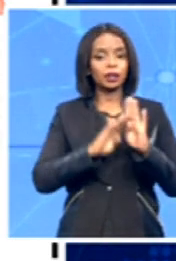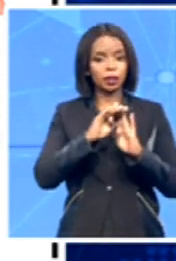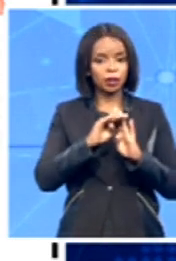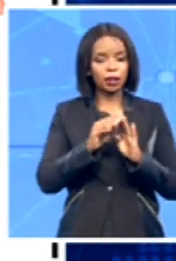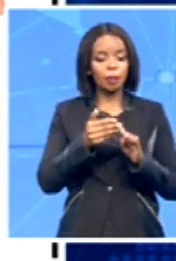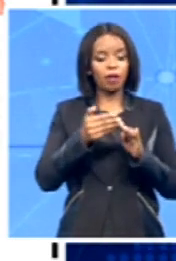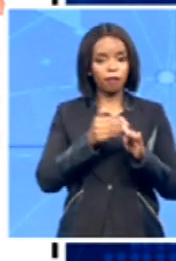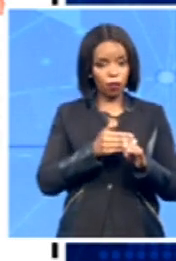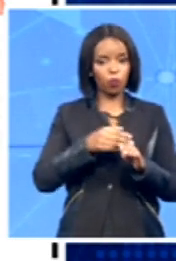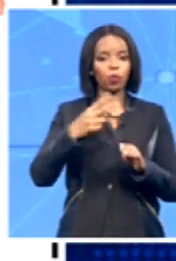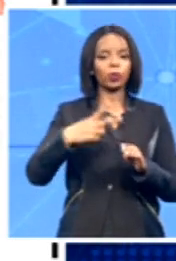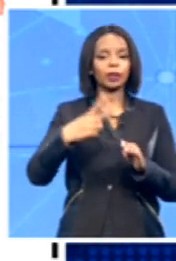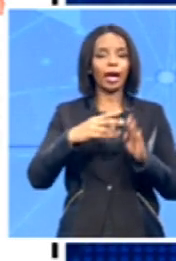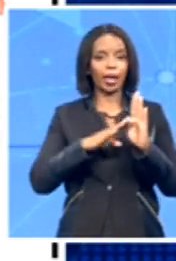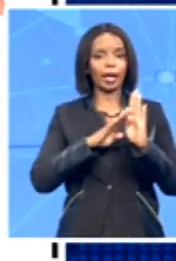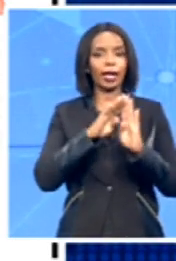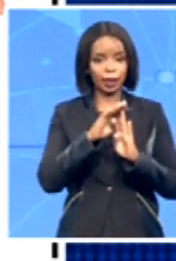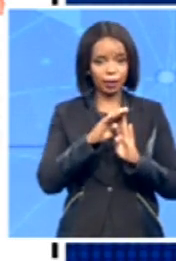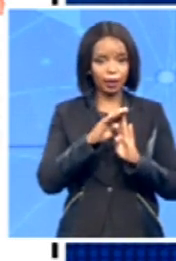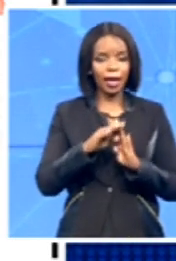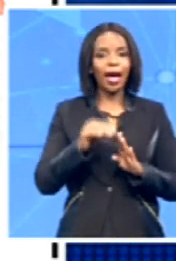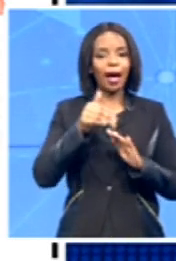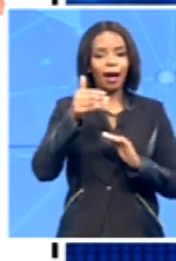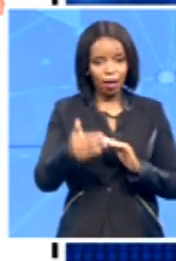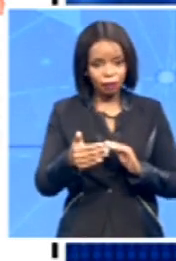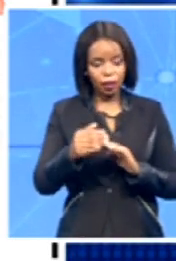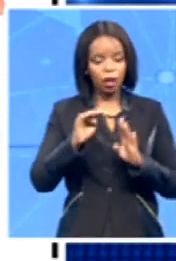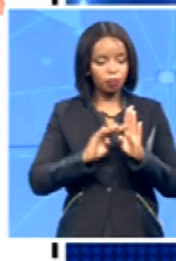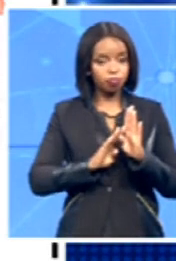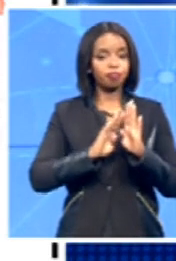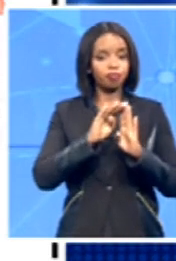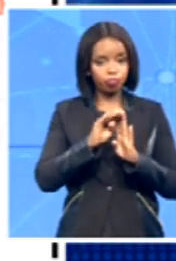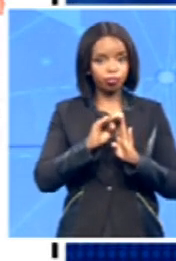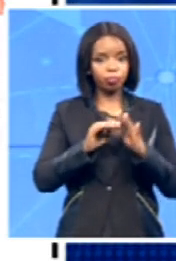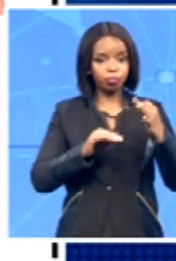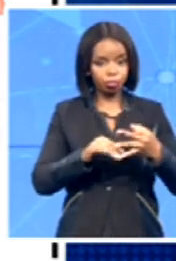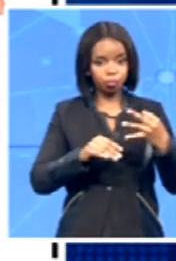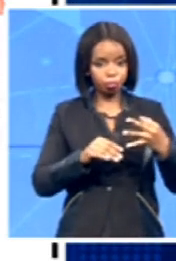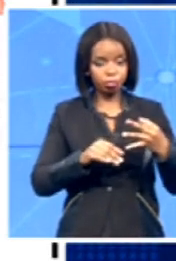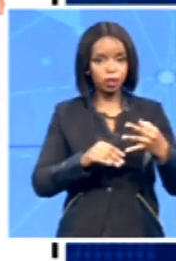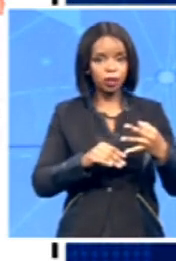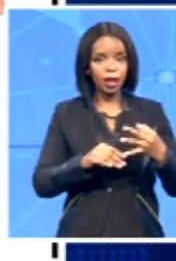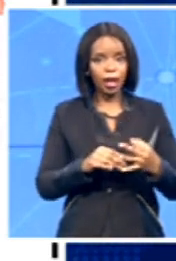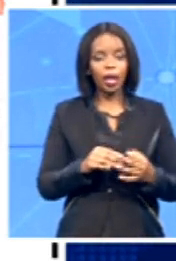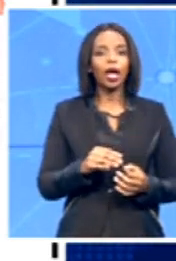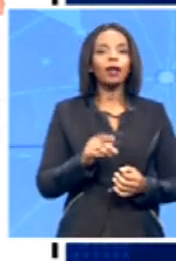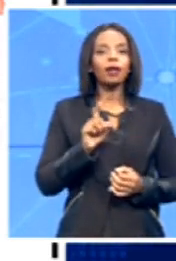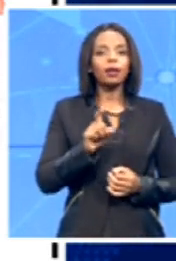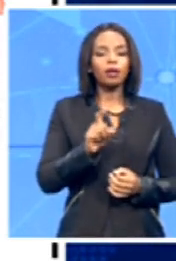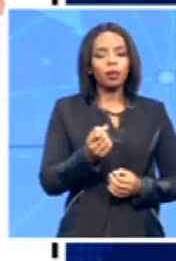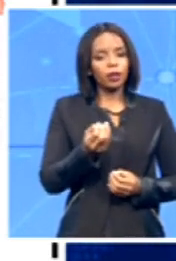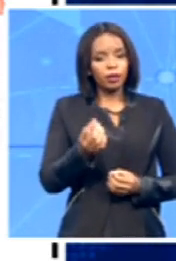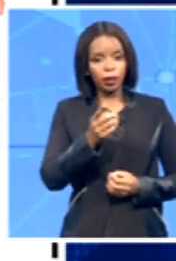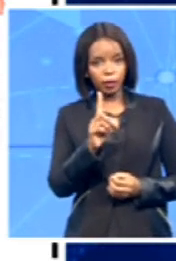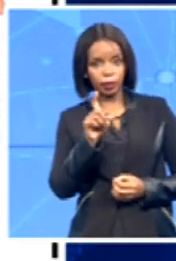and that was before the third wave, we've always seen, every time we've taken the seroprevalence survey, that in the blood samples we